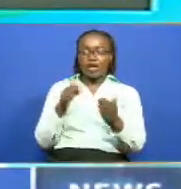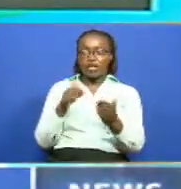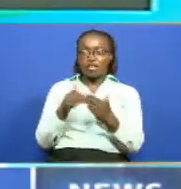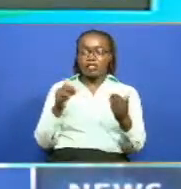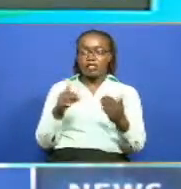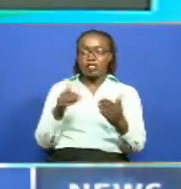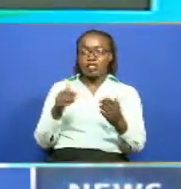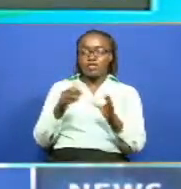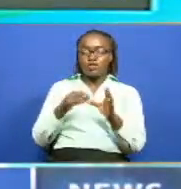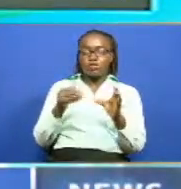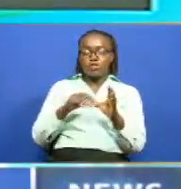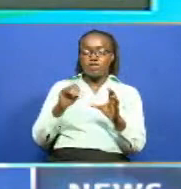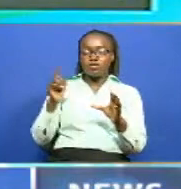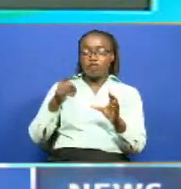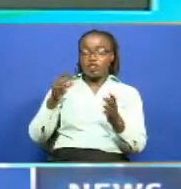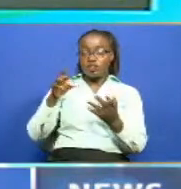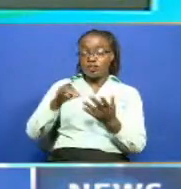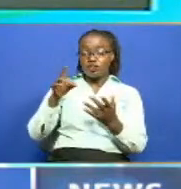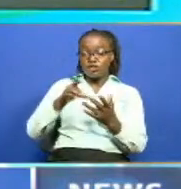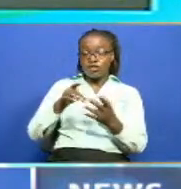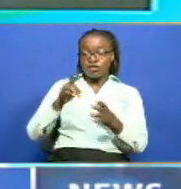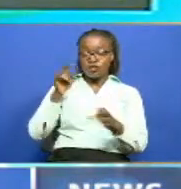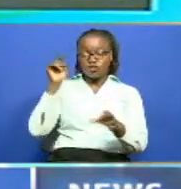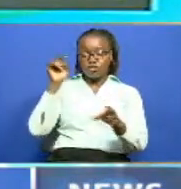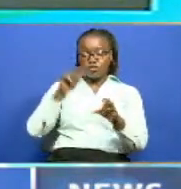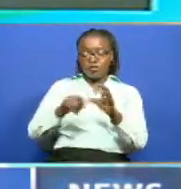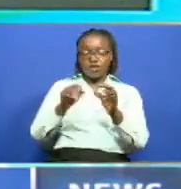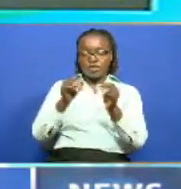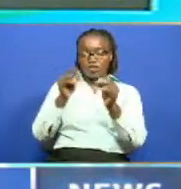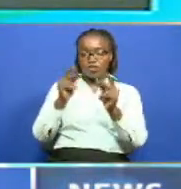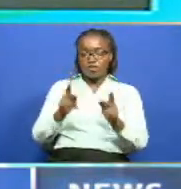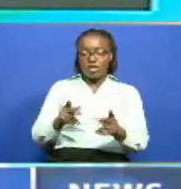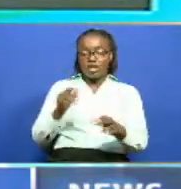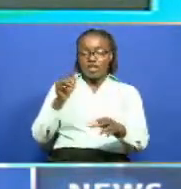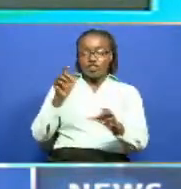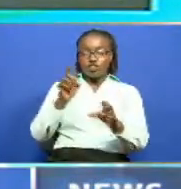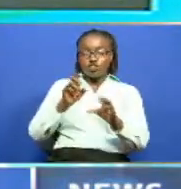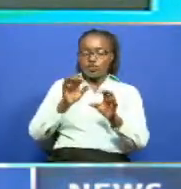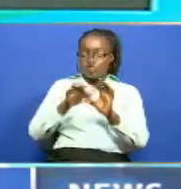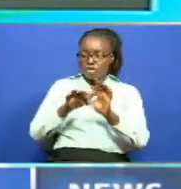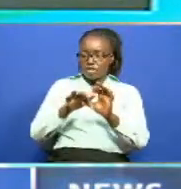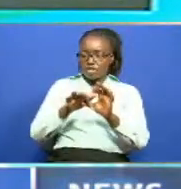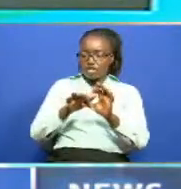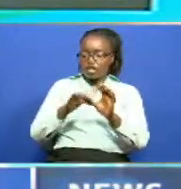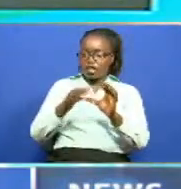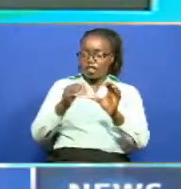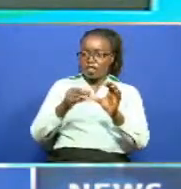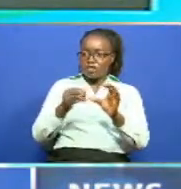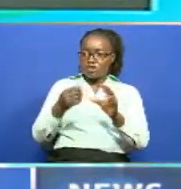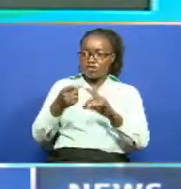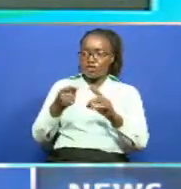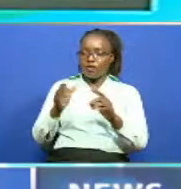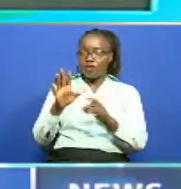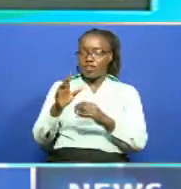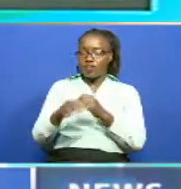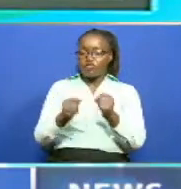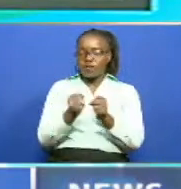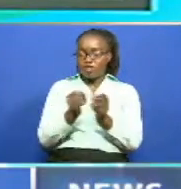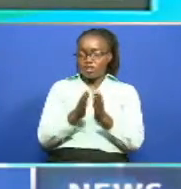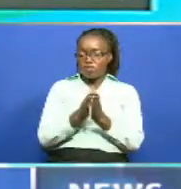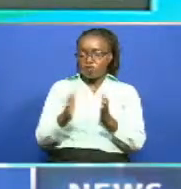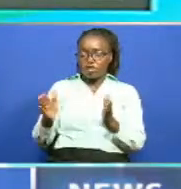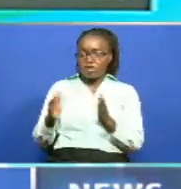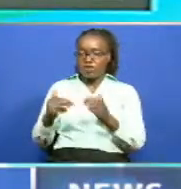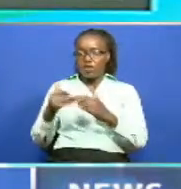be Chelsea's first-choice goalkeeper after joining the Blues from Rennes for £22 million for a period of 5 years. This comes less